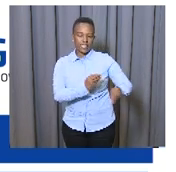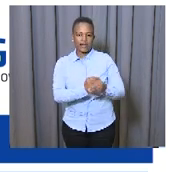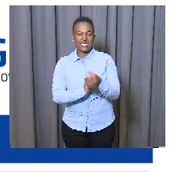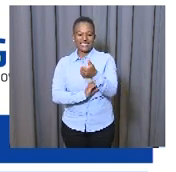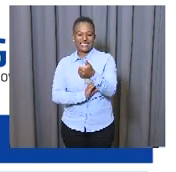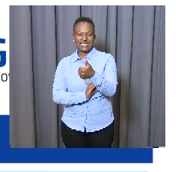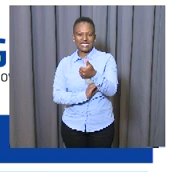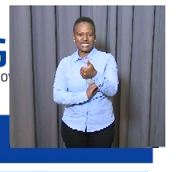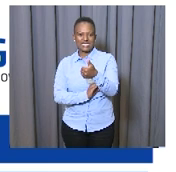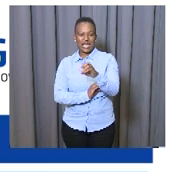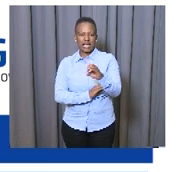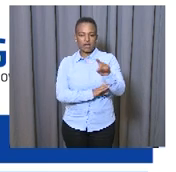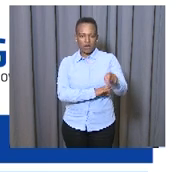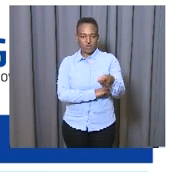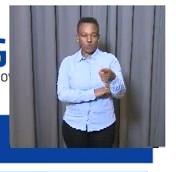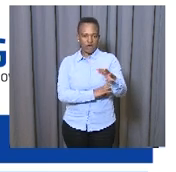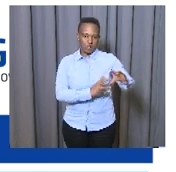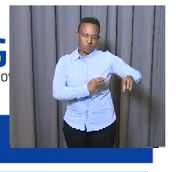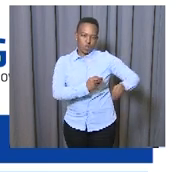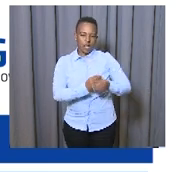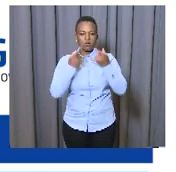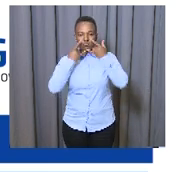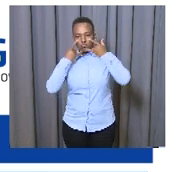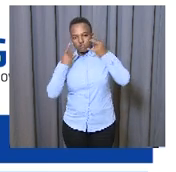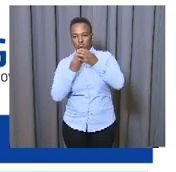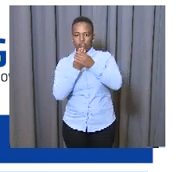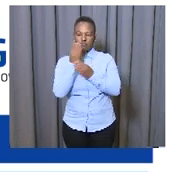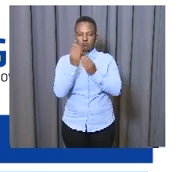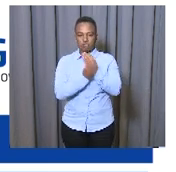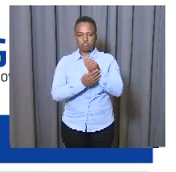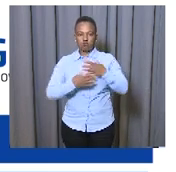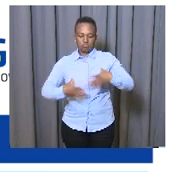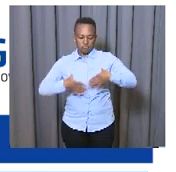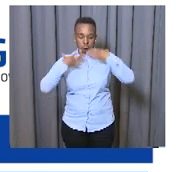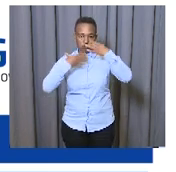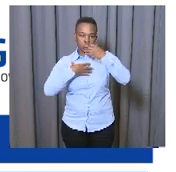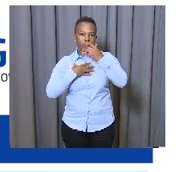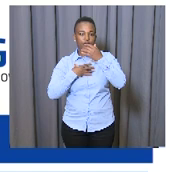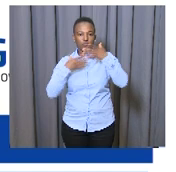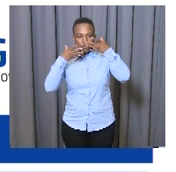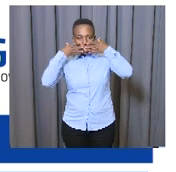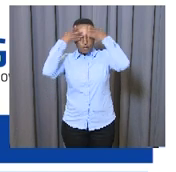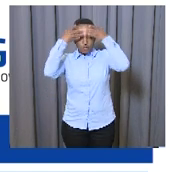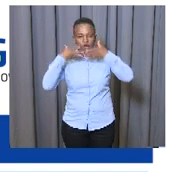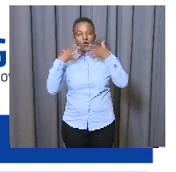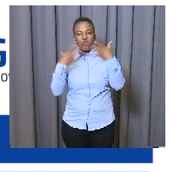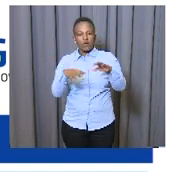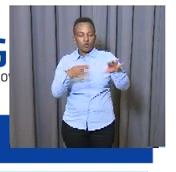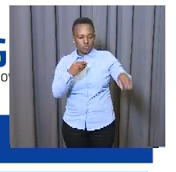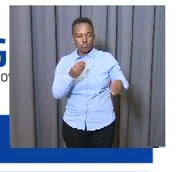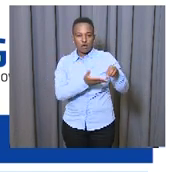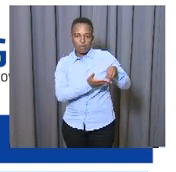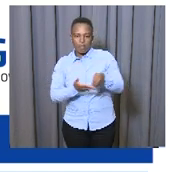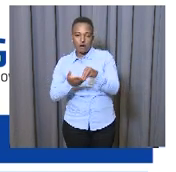600,000 PPE that has come into our stock. So we really, really appreciate that we are bringing in more PPE. So